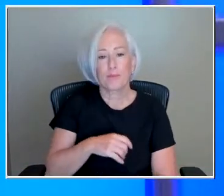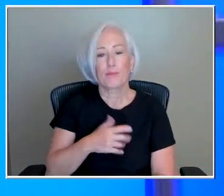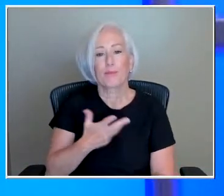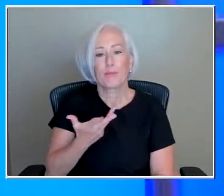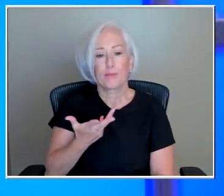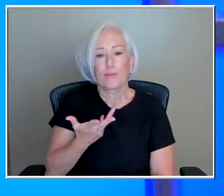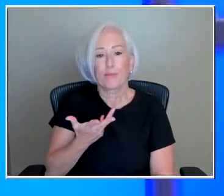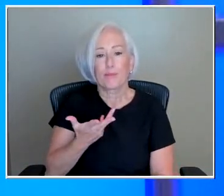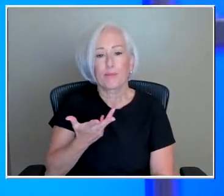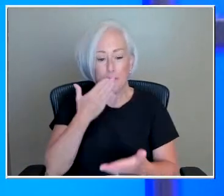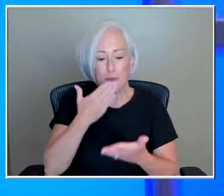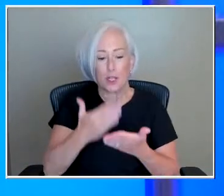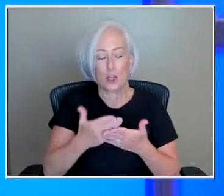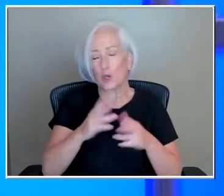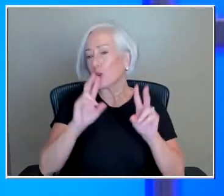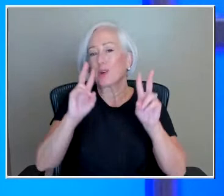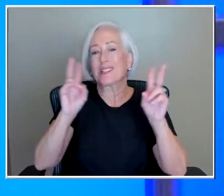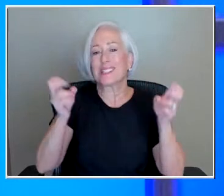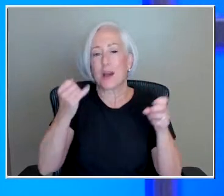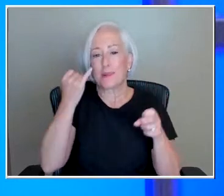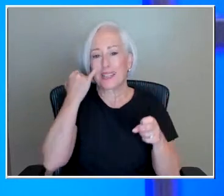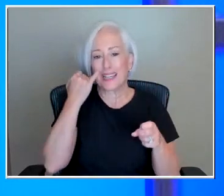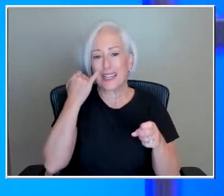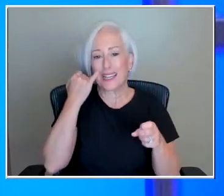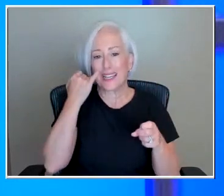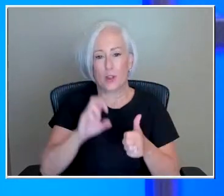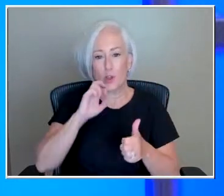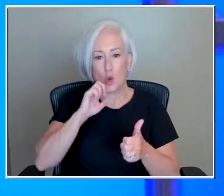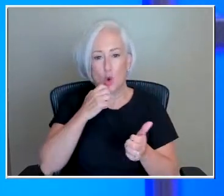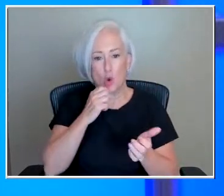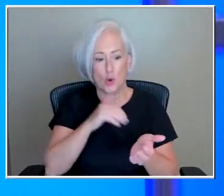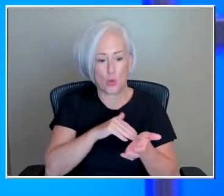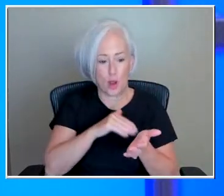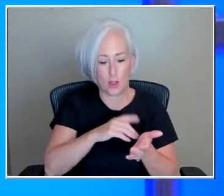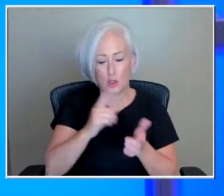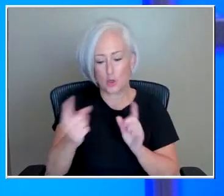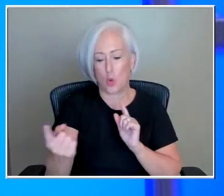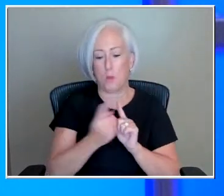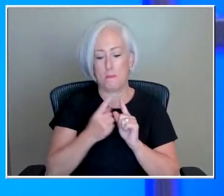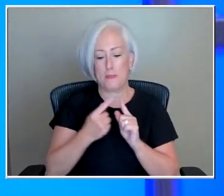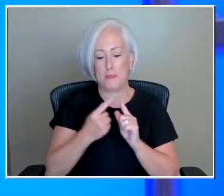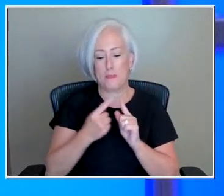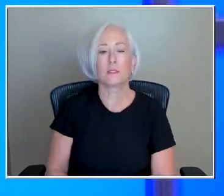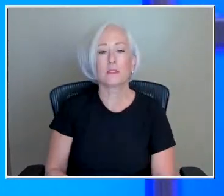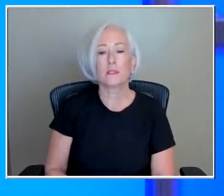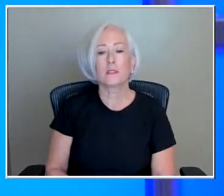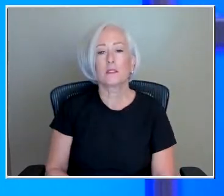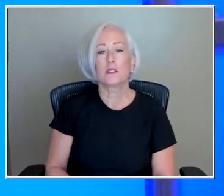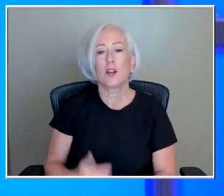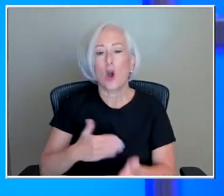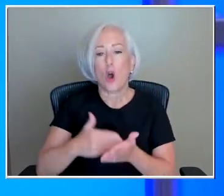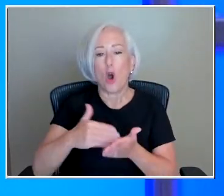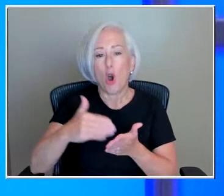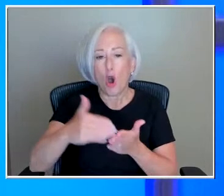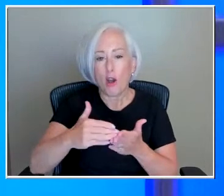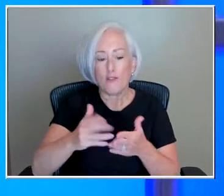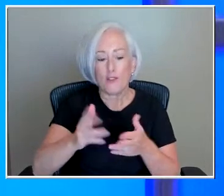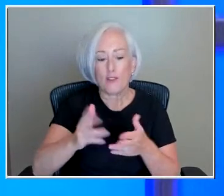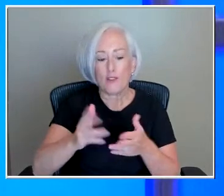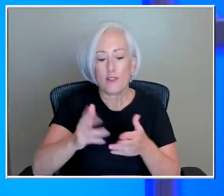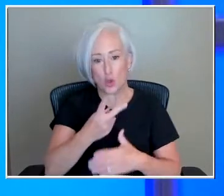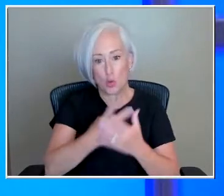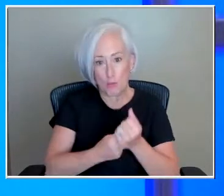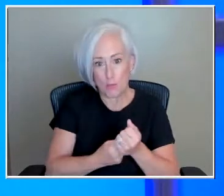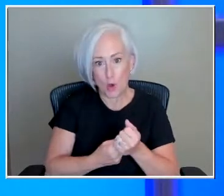of conversation if you were to talk to your neurologist or to meet me. So often people could be a candidate for both procedures, and it depends.